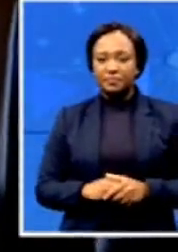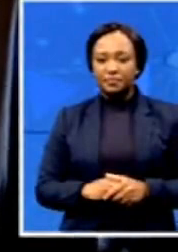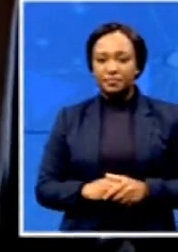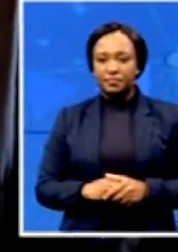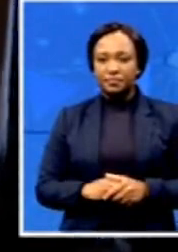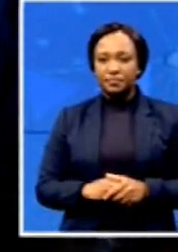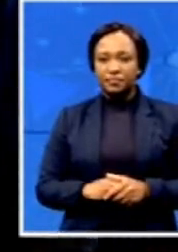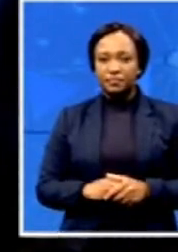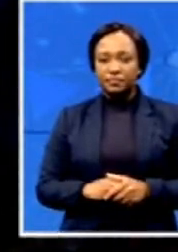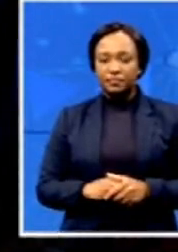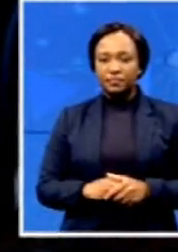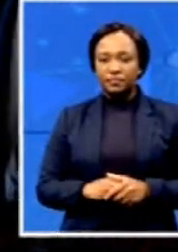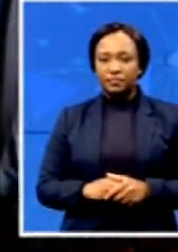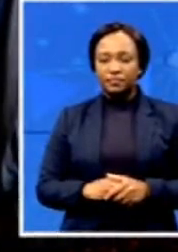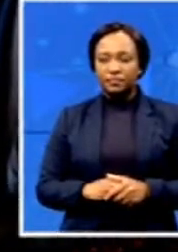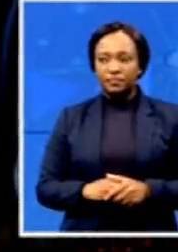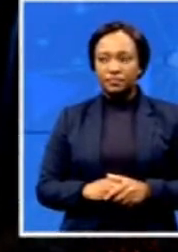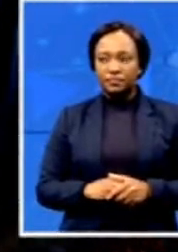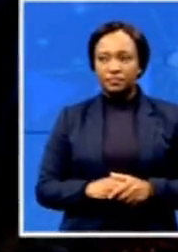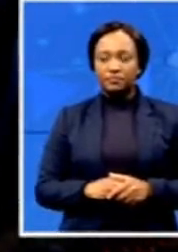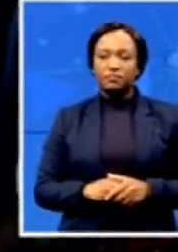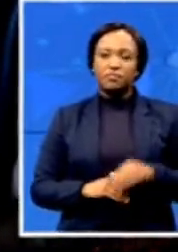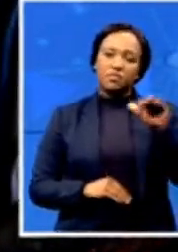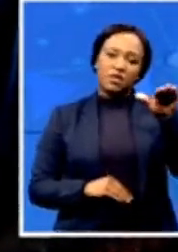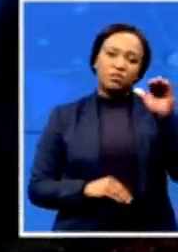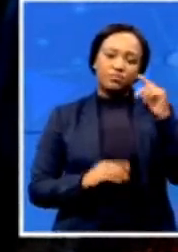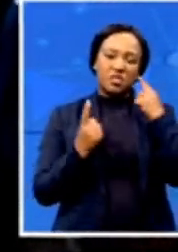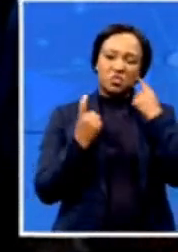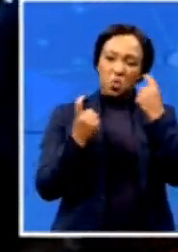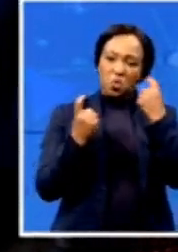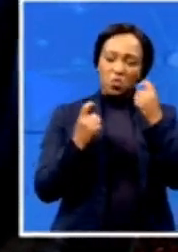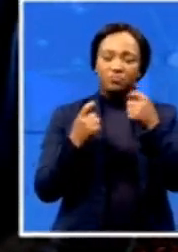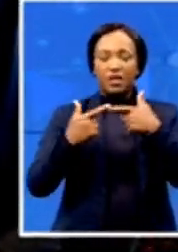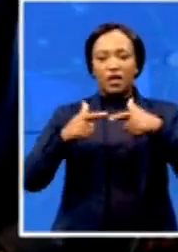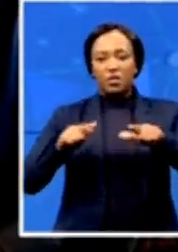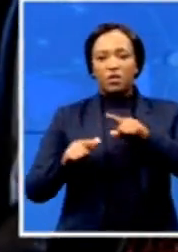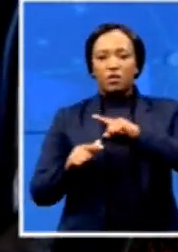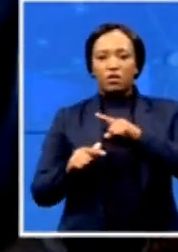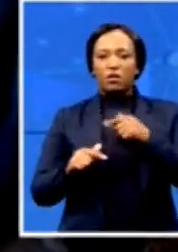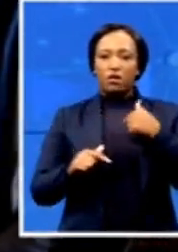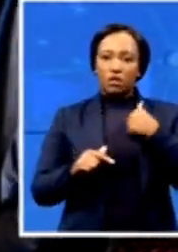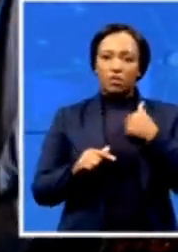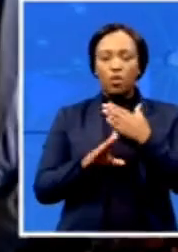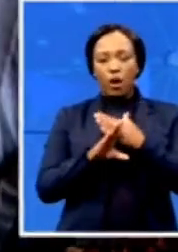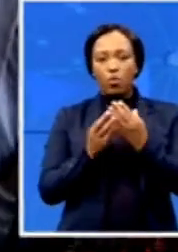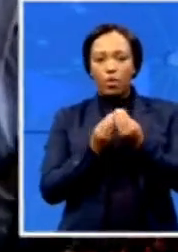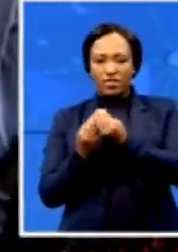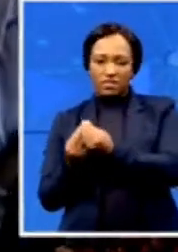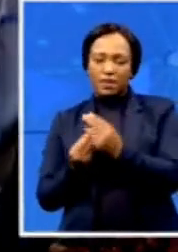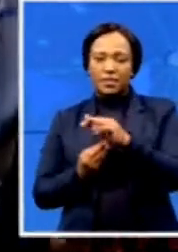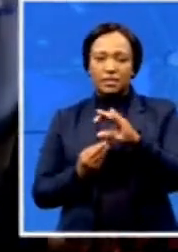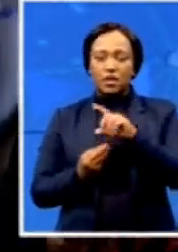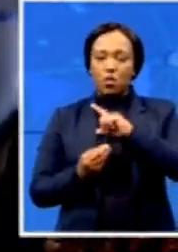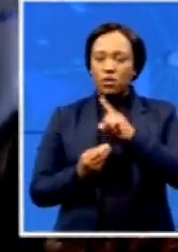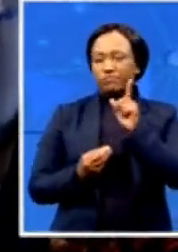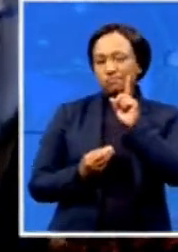Sicela kakhulu thina singuhulumeni sahlanisa la sihlanisa khona sino MEC sibondise ngalungisa njani ukuthi ingane zibuyele esikolweni kodwa siyaqala